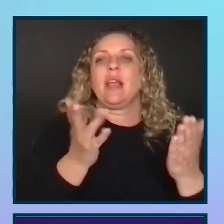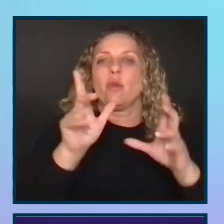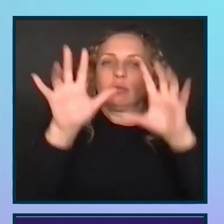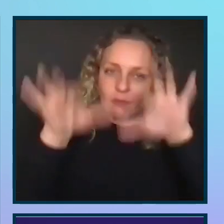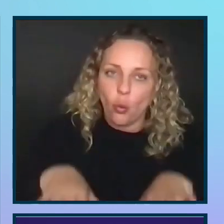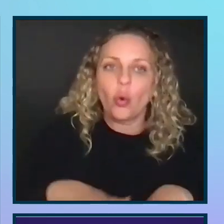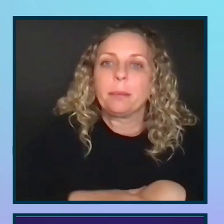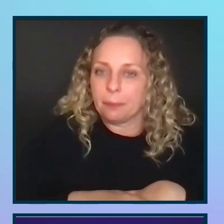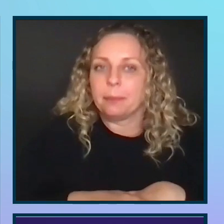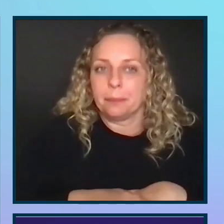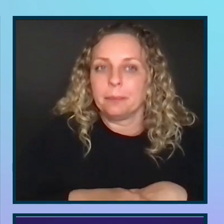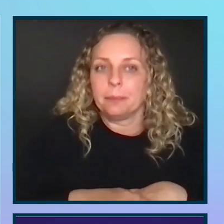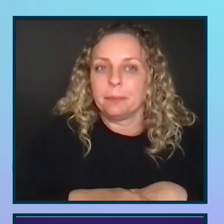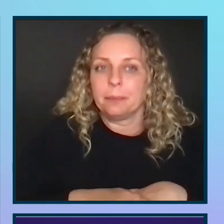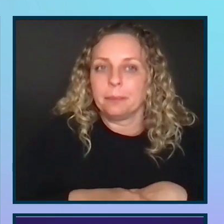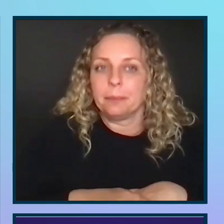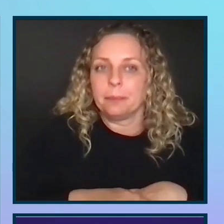four elements, when you're